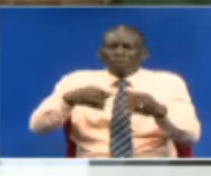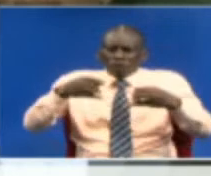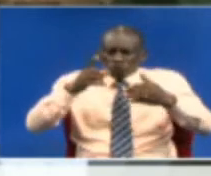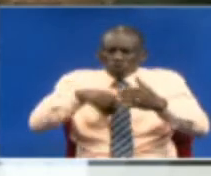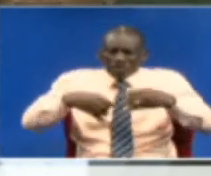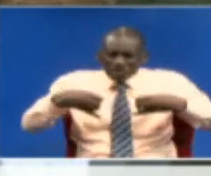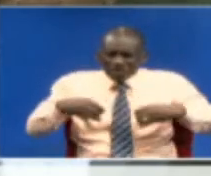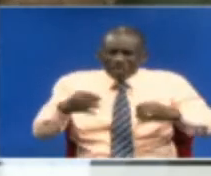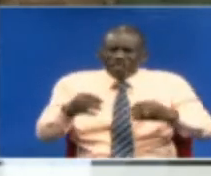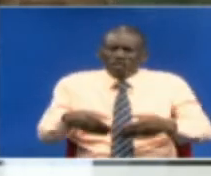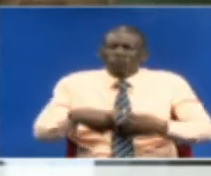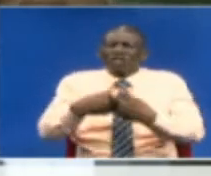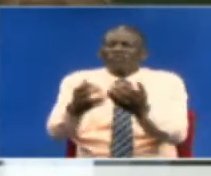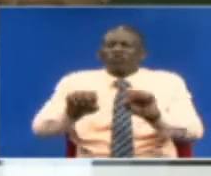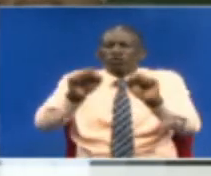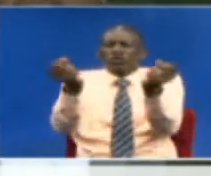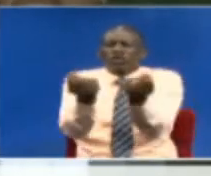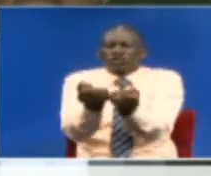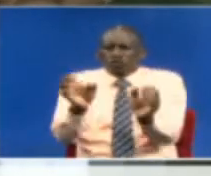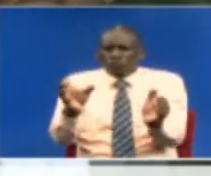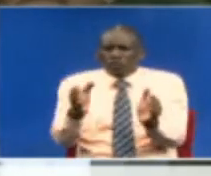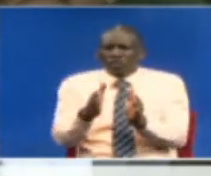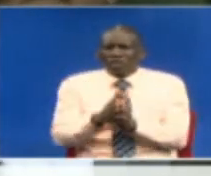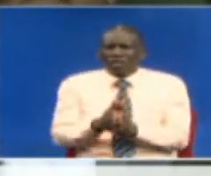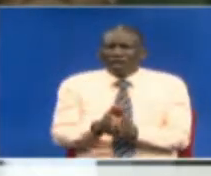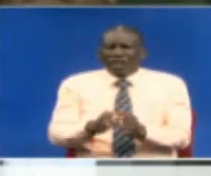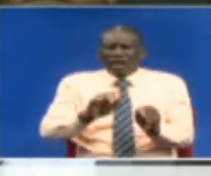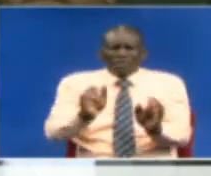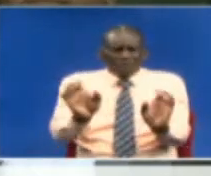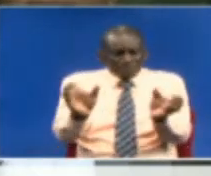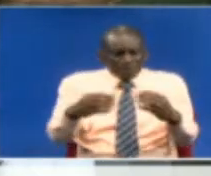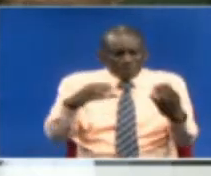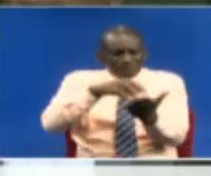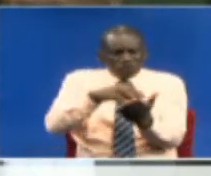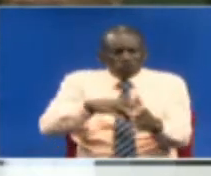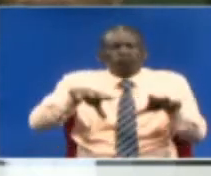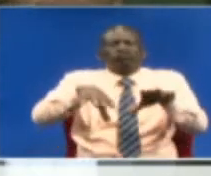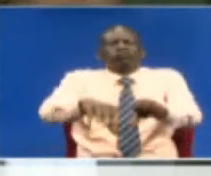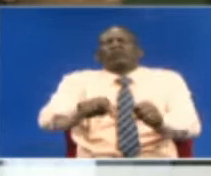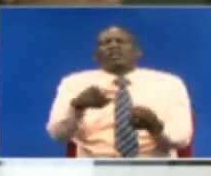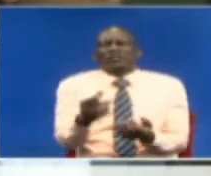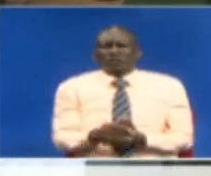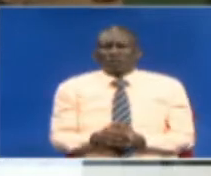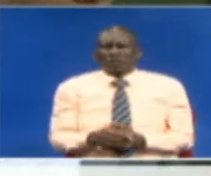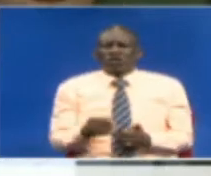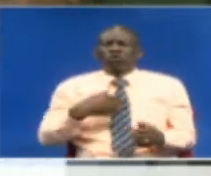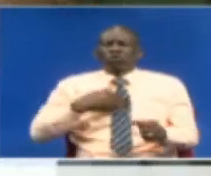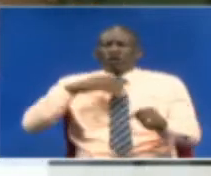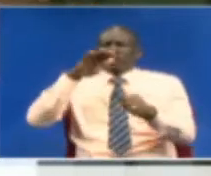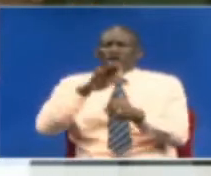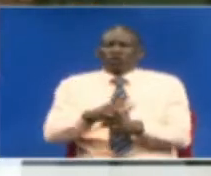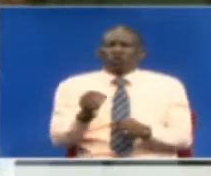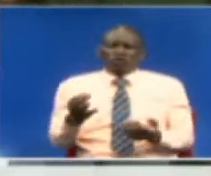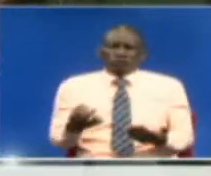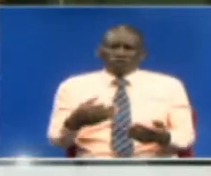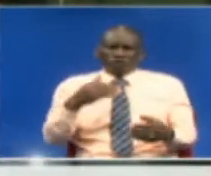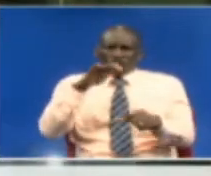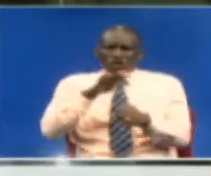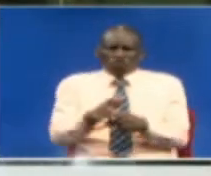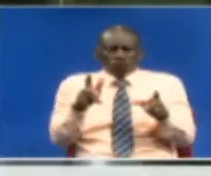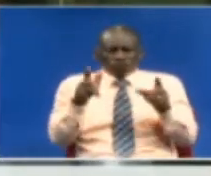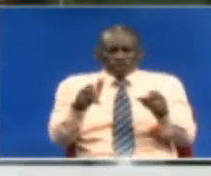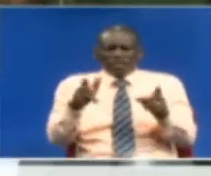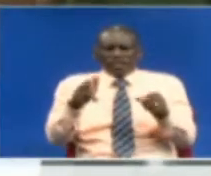pass on the social media and the main media took it over, there's a lot of